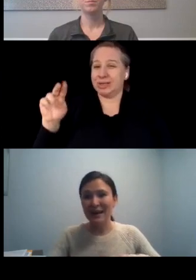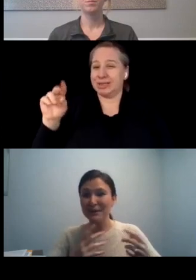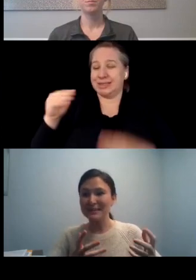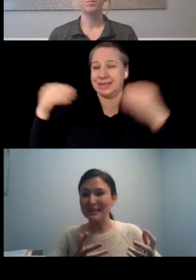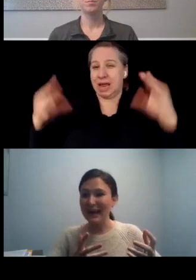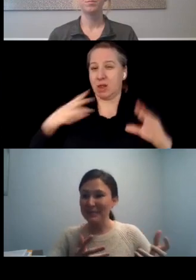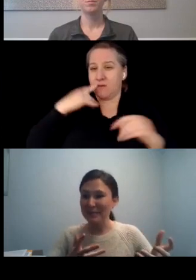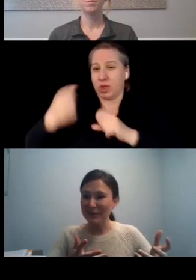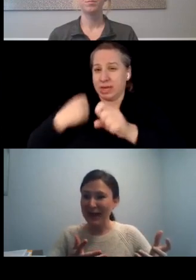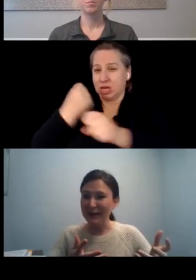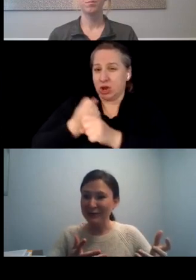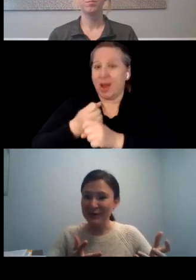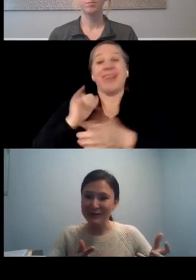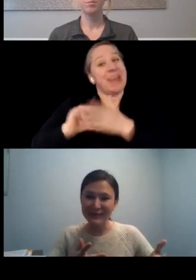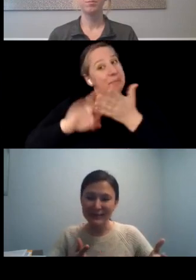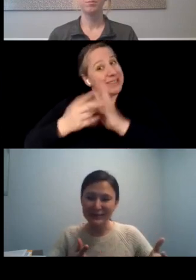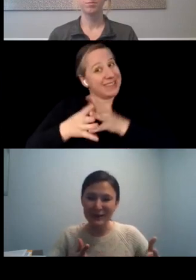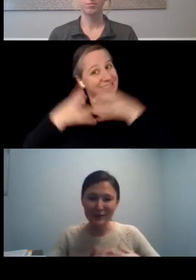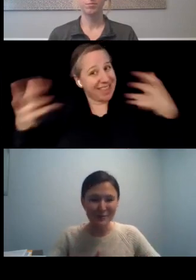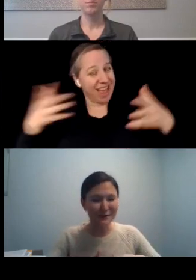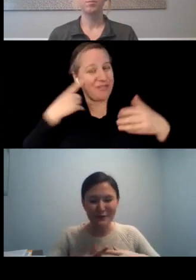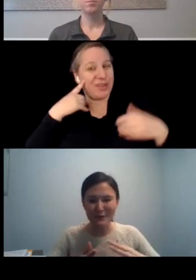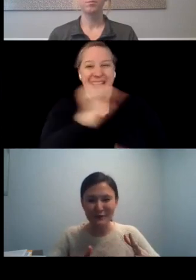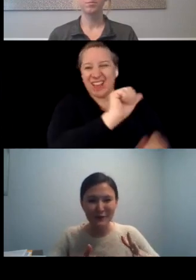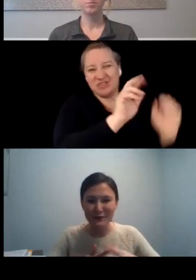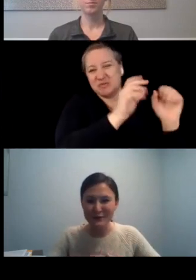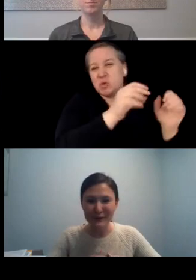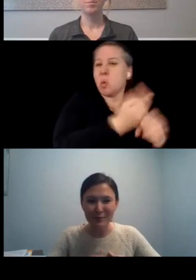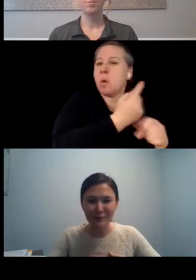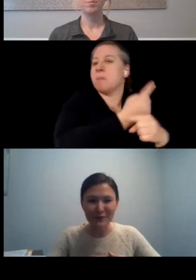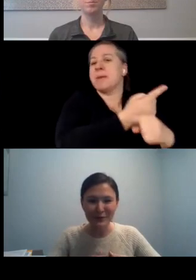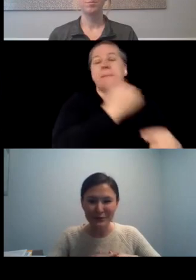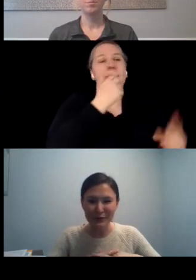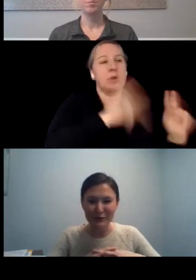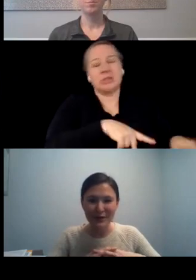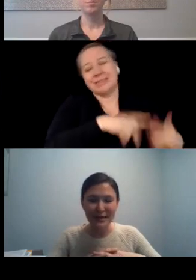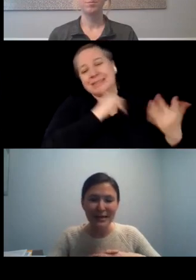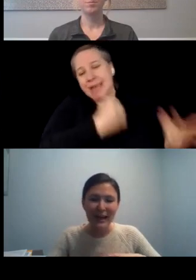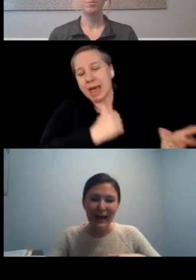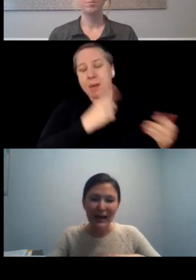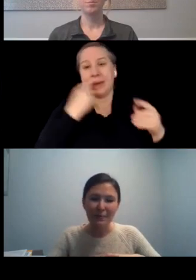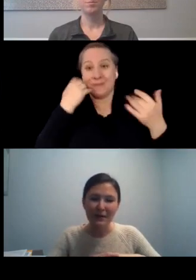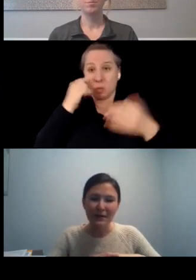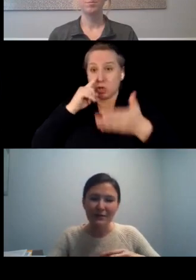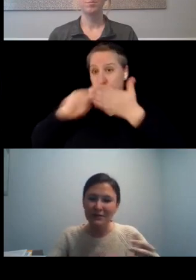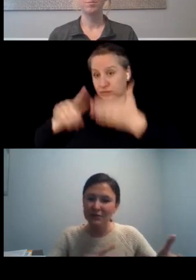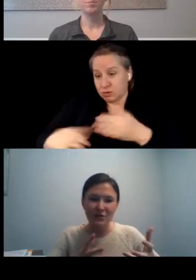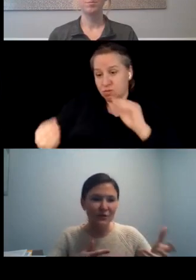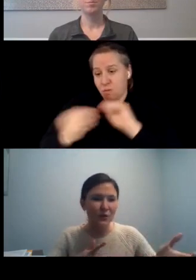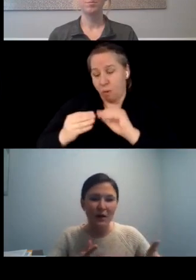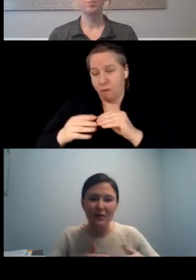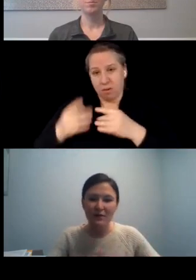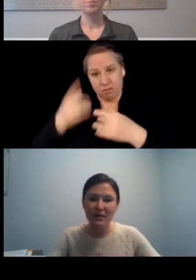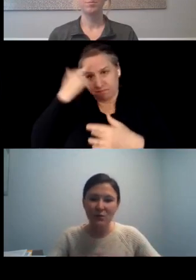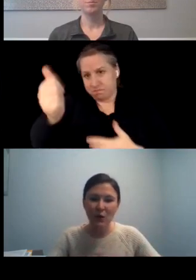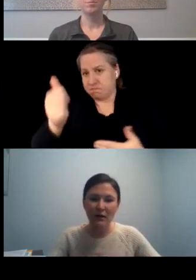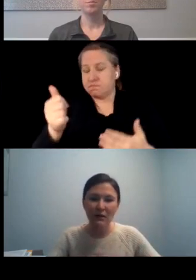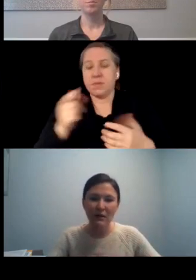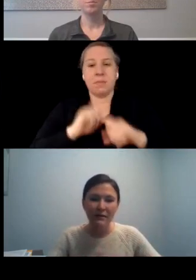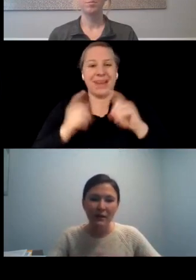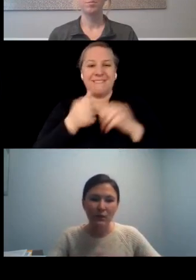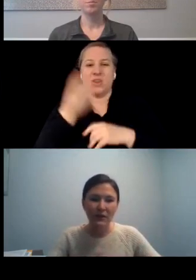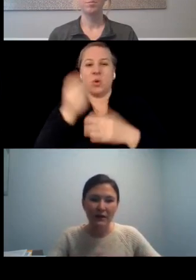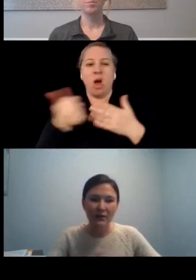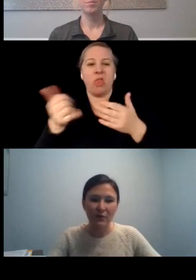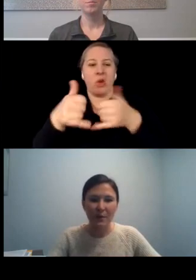space, that means a lot. Maybe for the average person, not so much, but if you want to do a little bit of research, feel free. And here's just a few others as